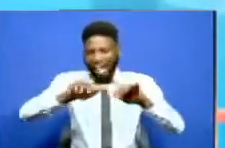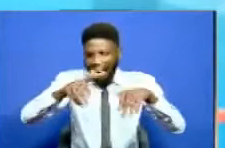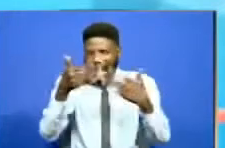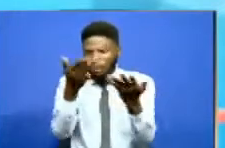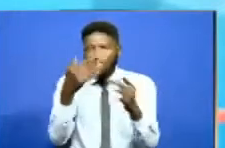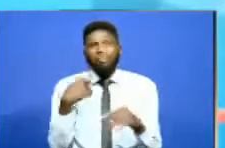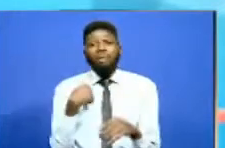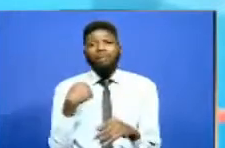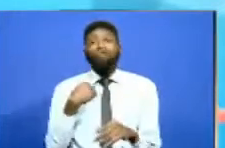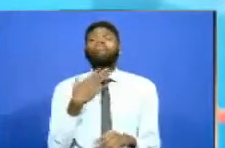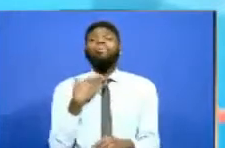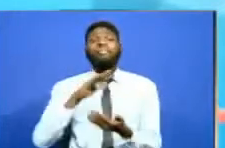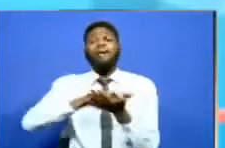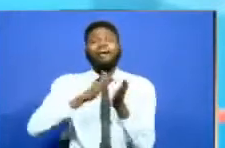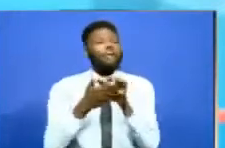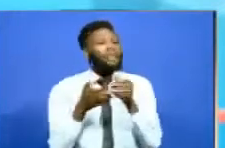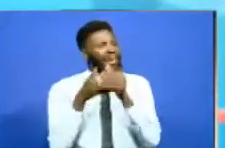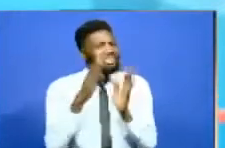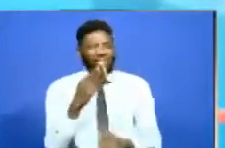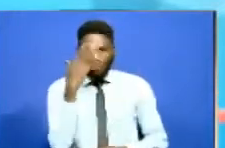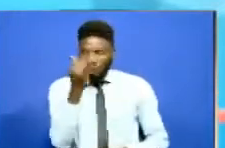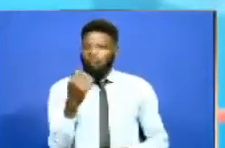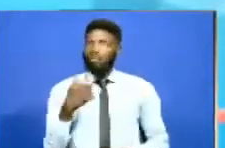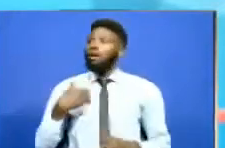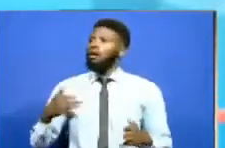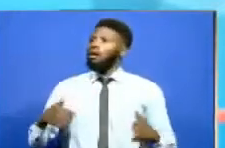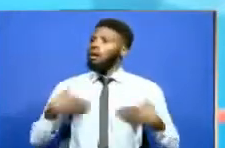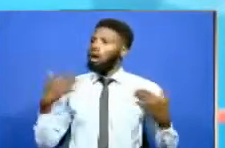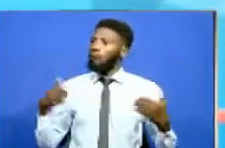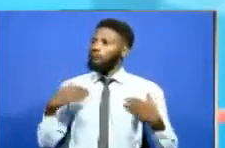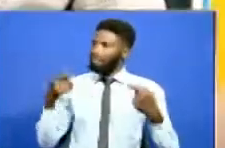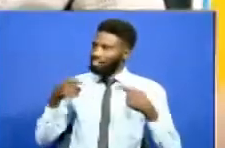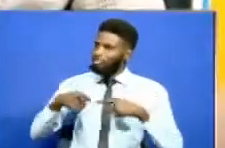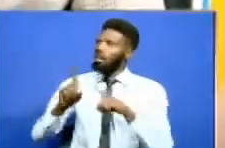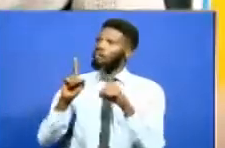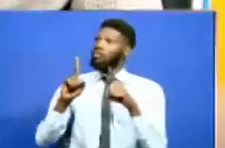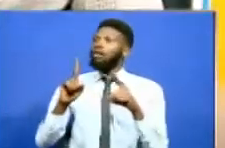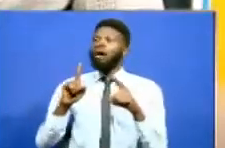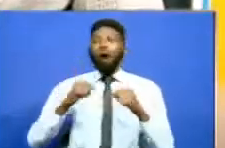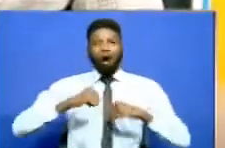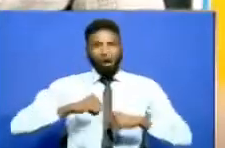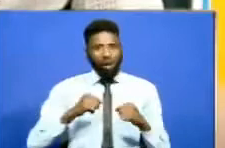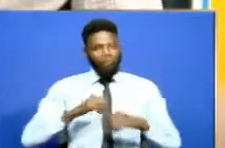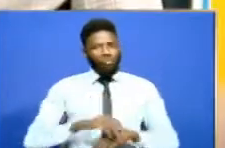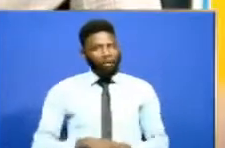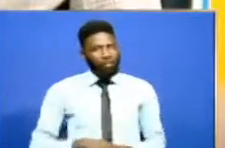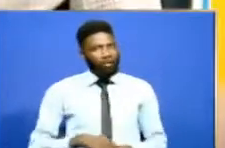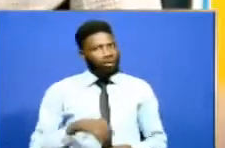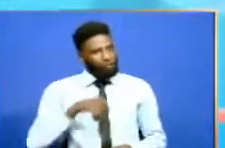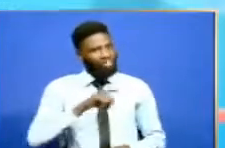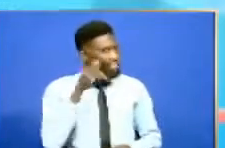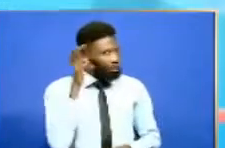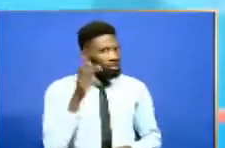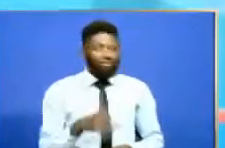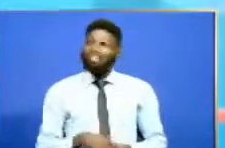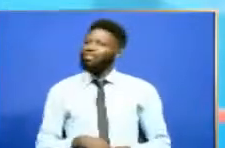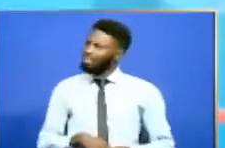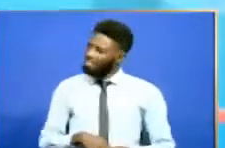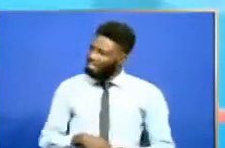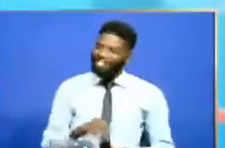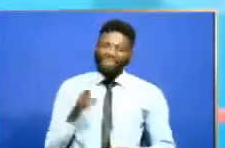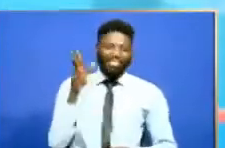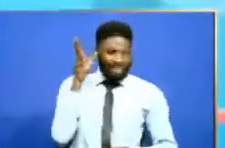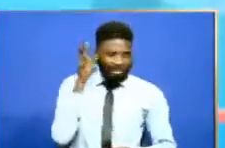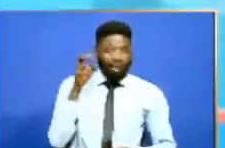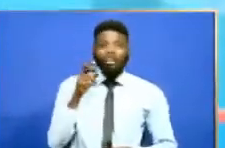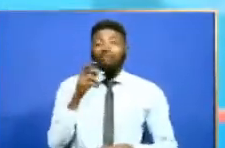out. And I'm glad today they are very happy that I'm there in Migori County. They listened to you. They listened. In cases where, for